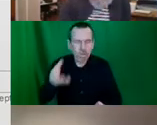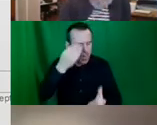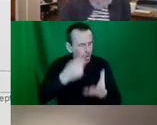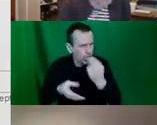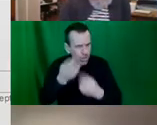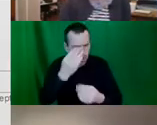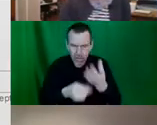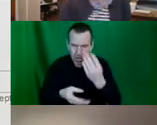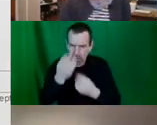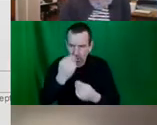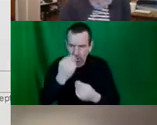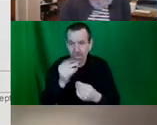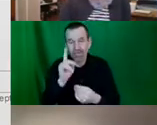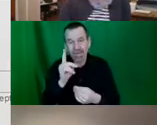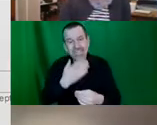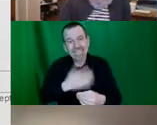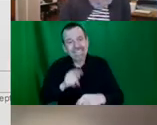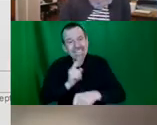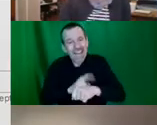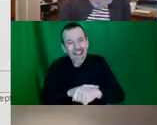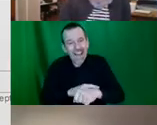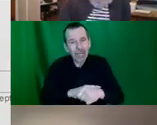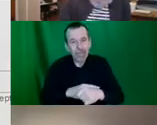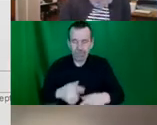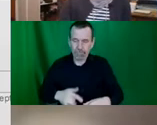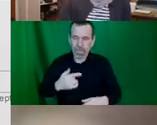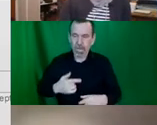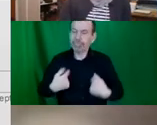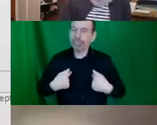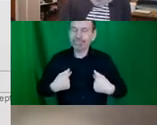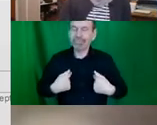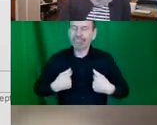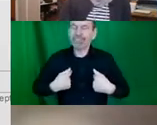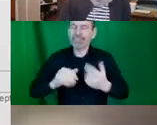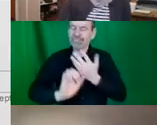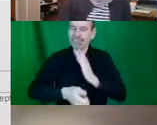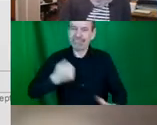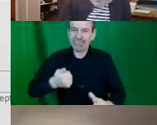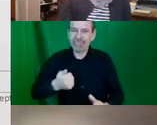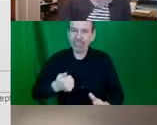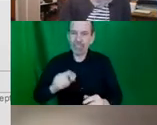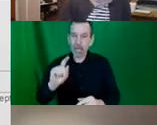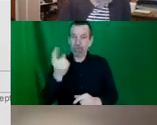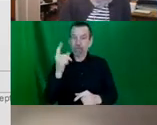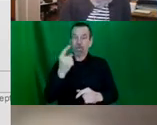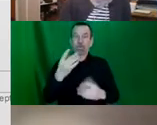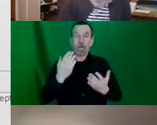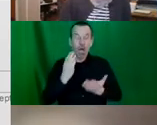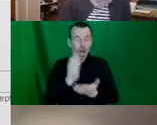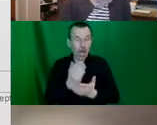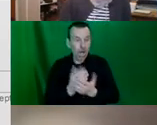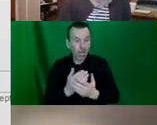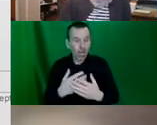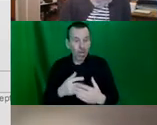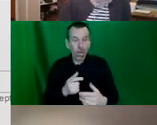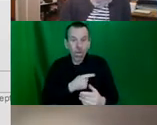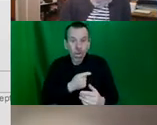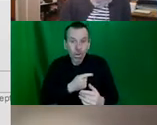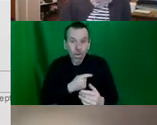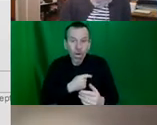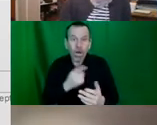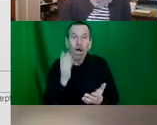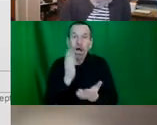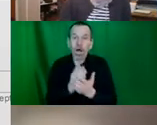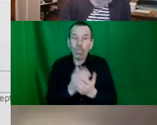an expert in anything. I initially found this process very daunting. It's a detailed document of ethical standards and in-depth